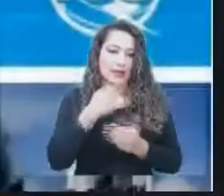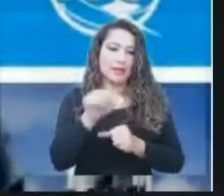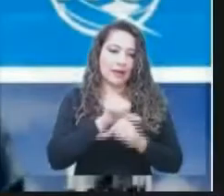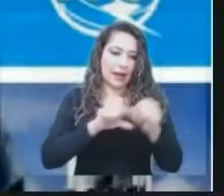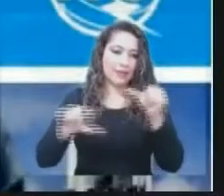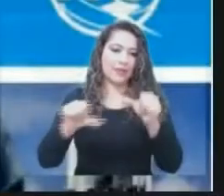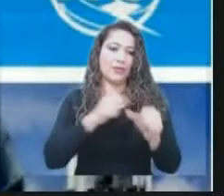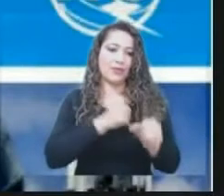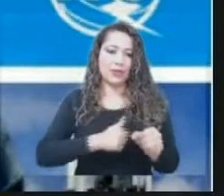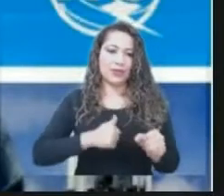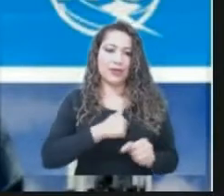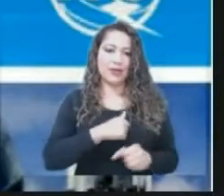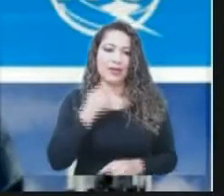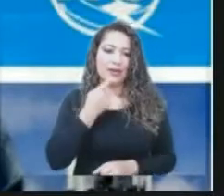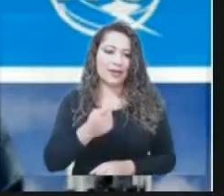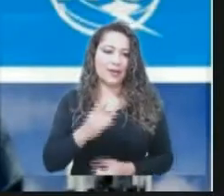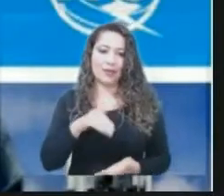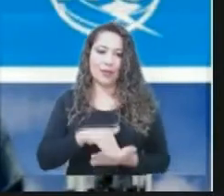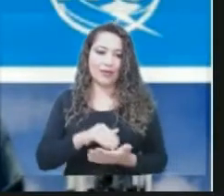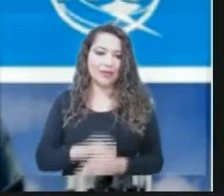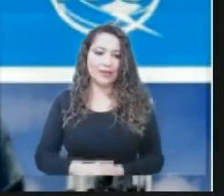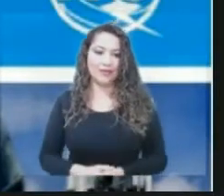orbits.